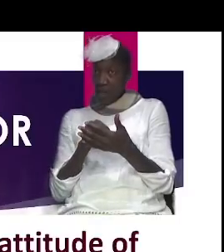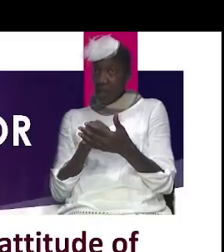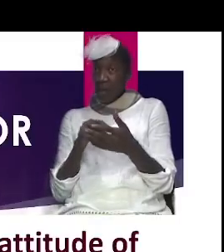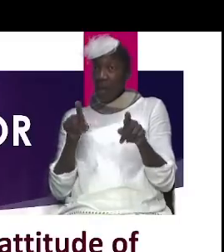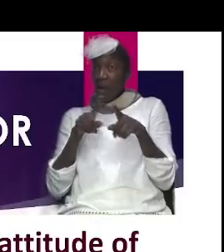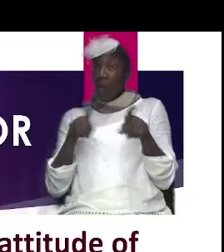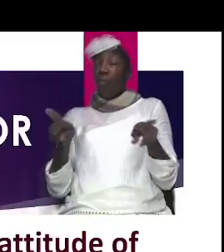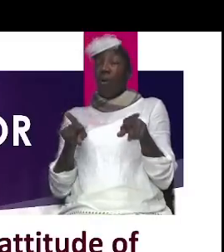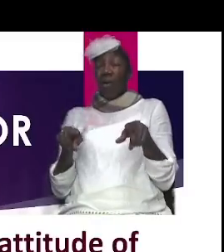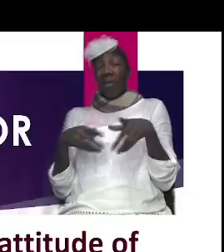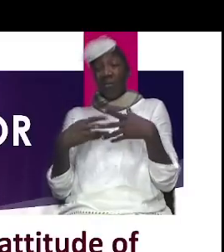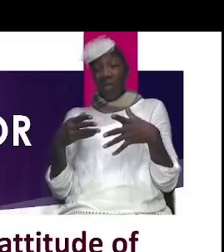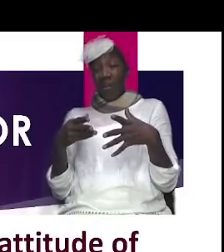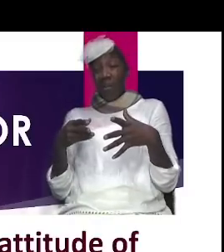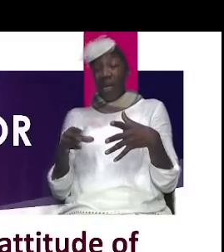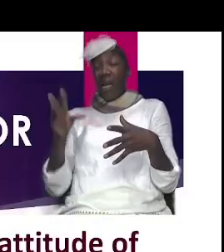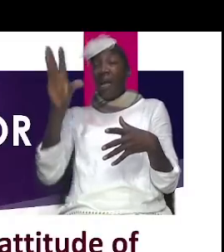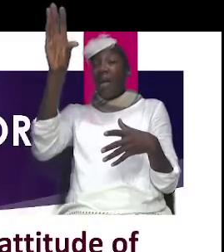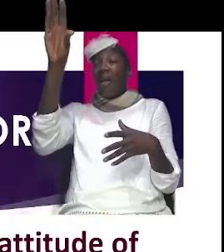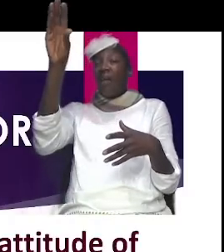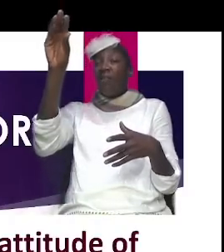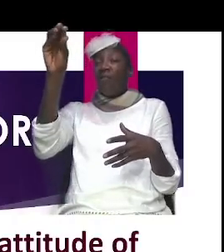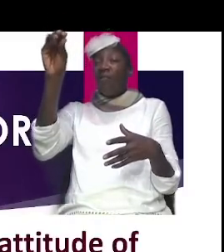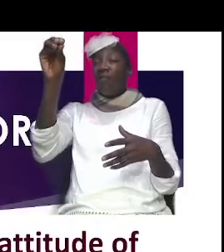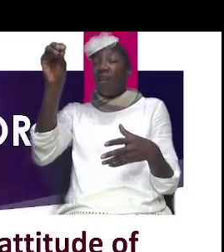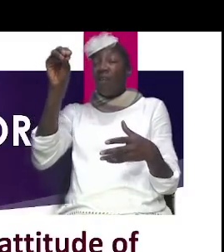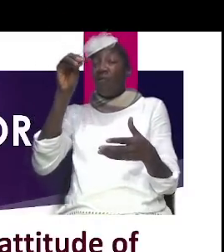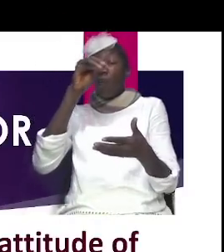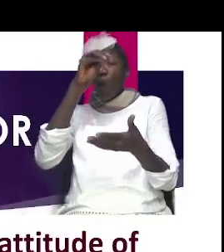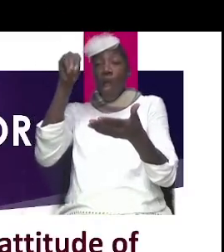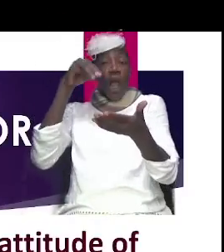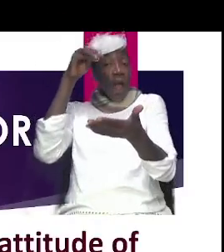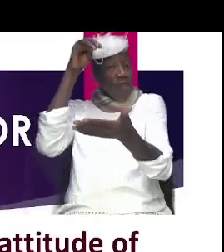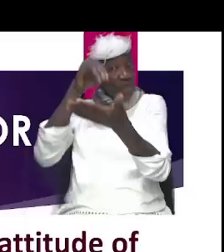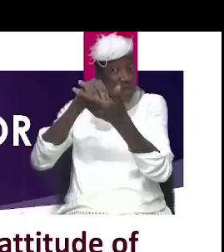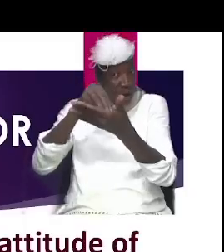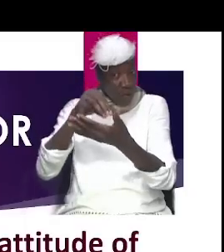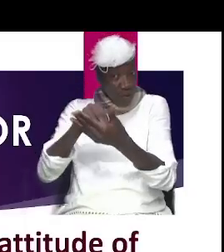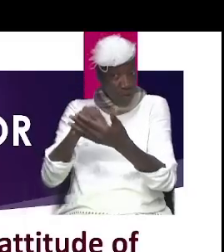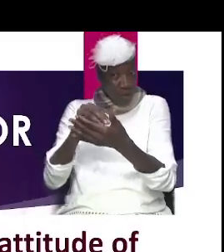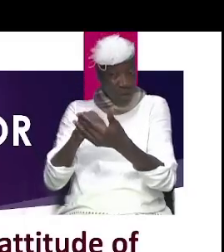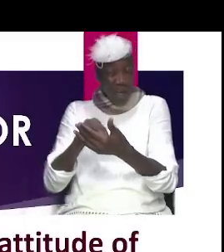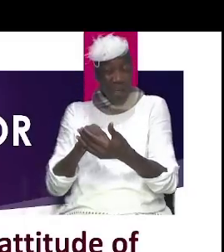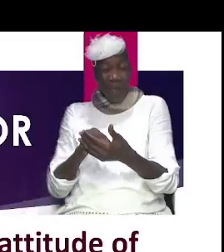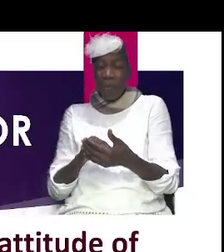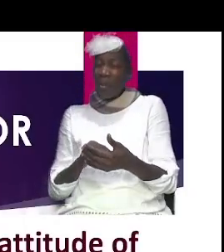he give. Because it's in his mind and heart. Oh, I wish I could give to God.